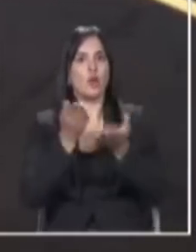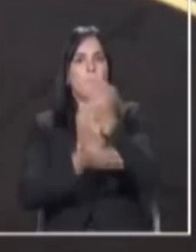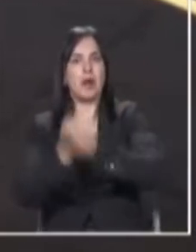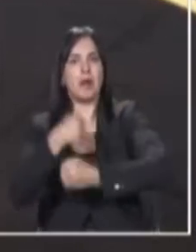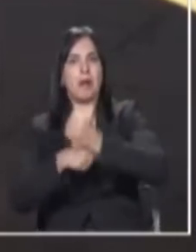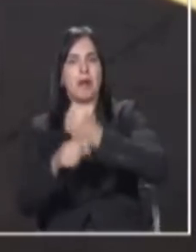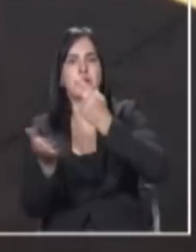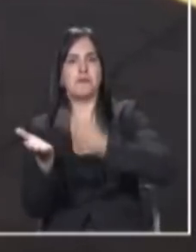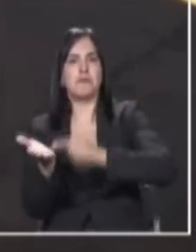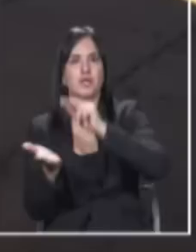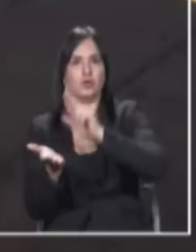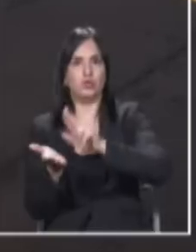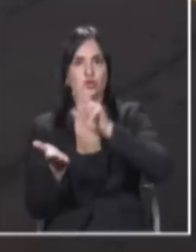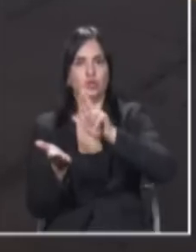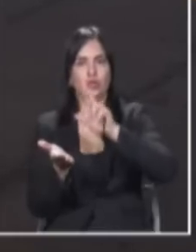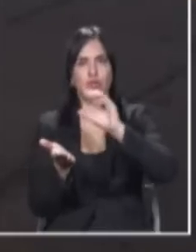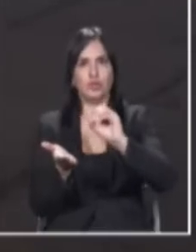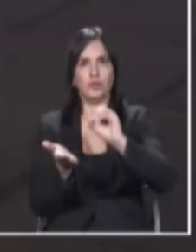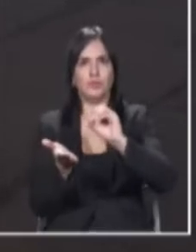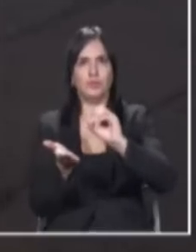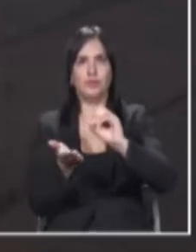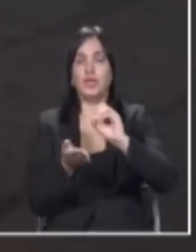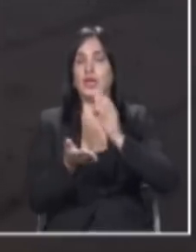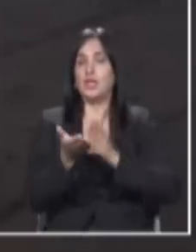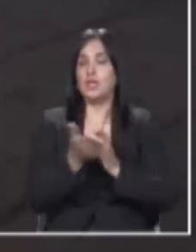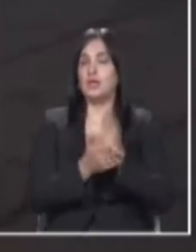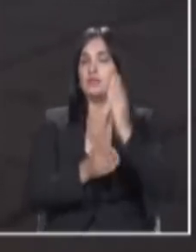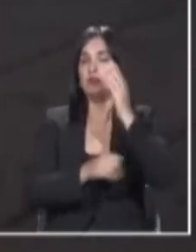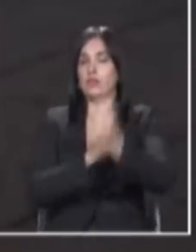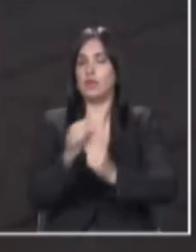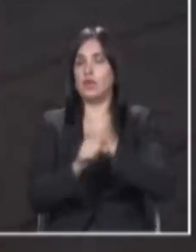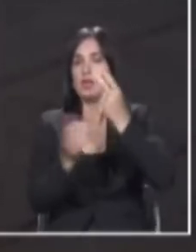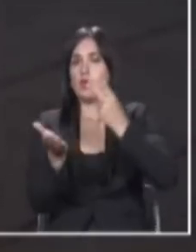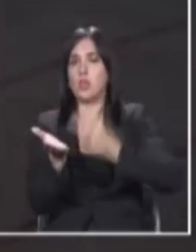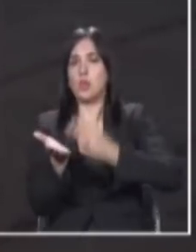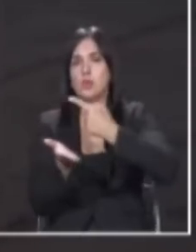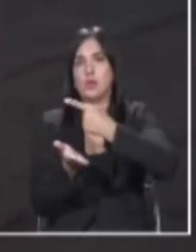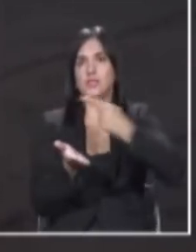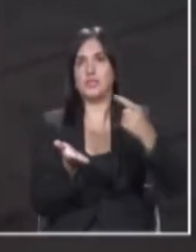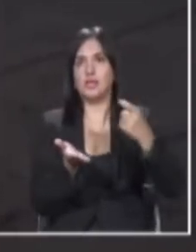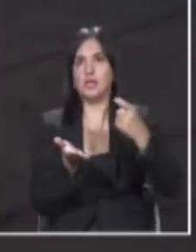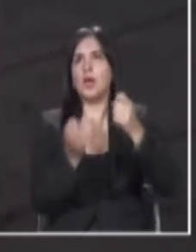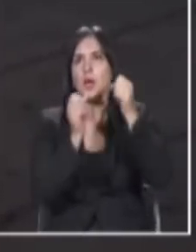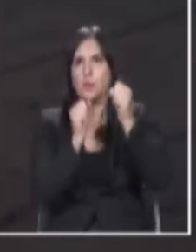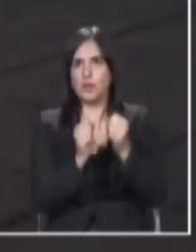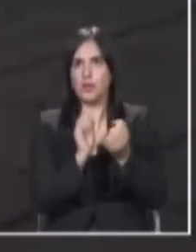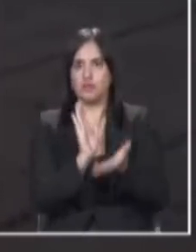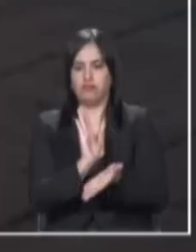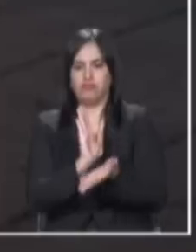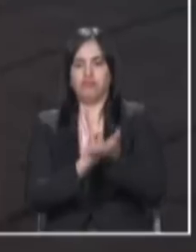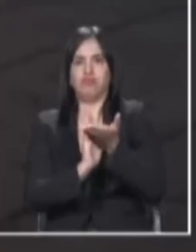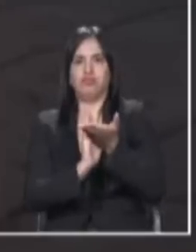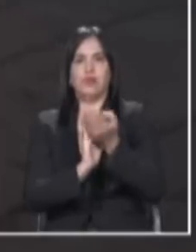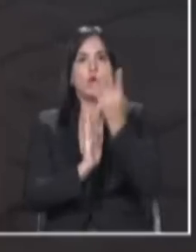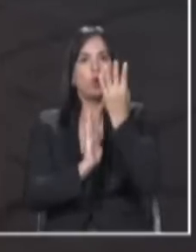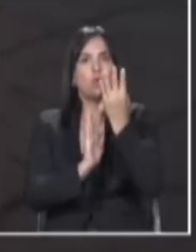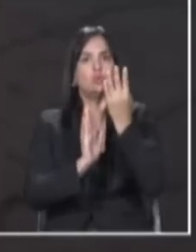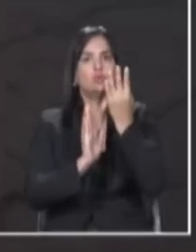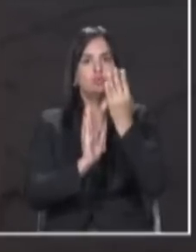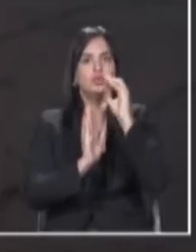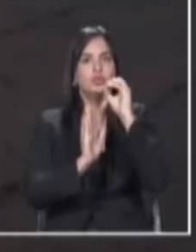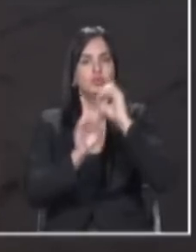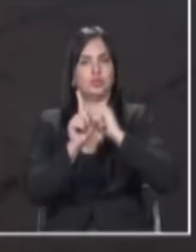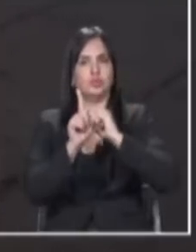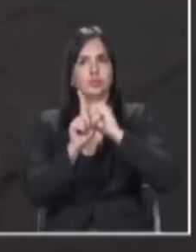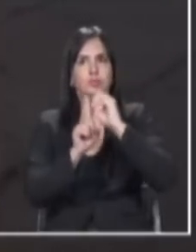in 1880 and by 2100 they could Rise by as much as four